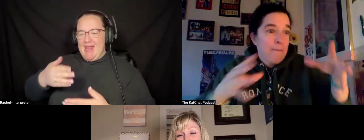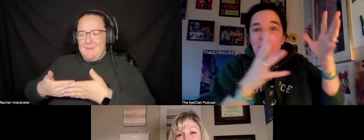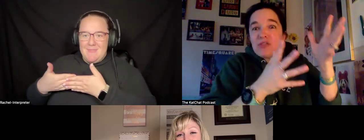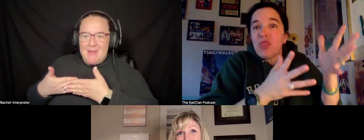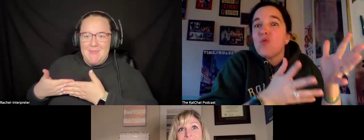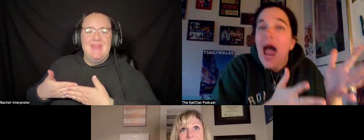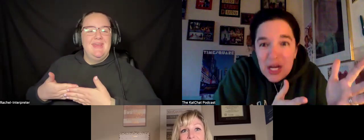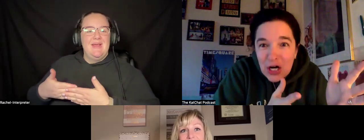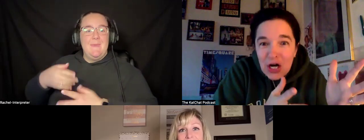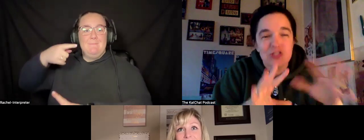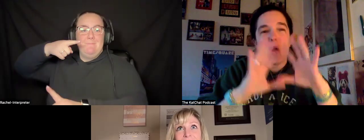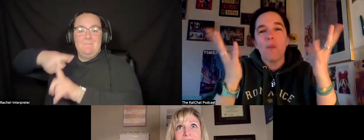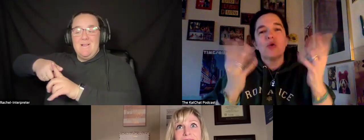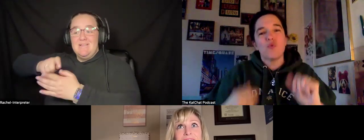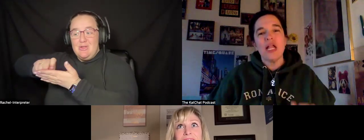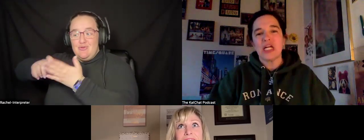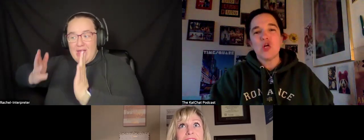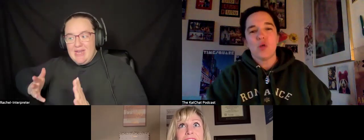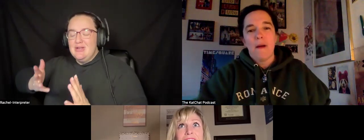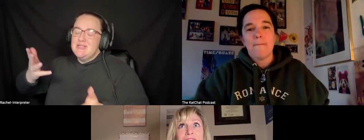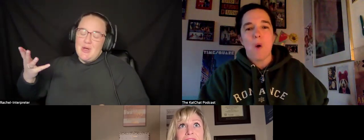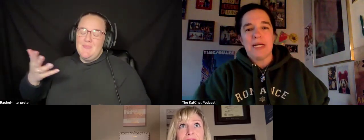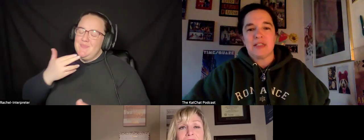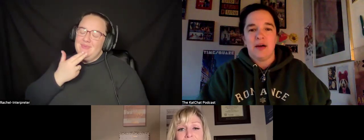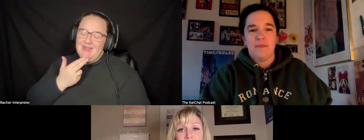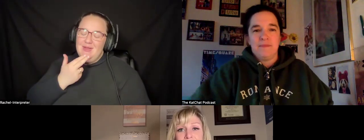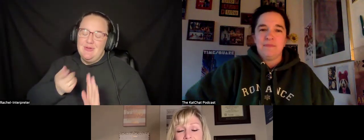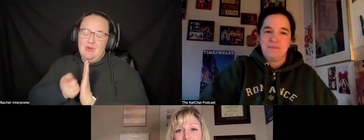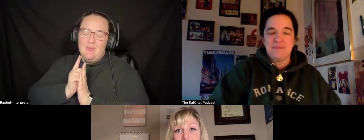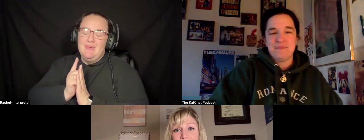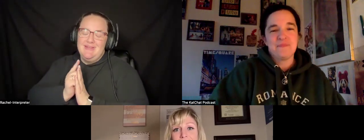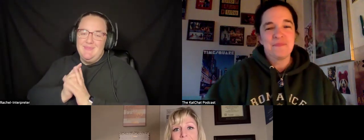baby, plus the writer. So it was a really cute moment.